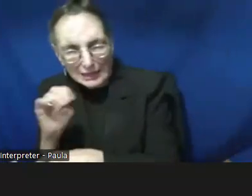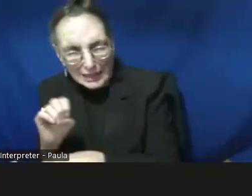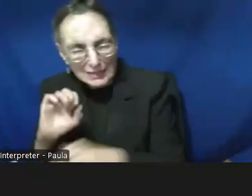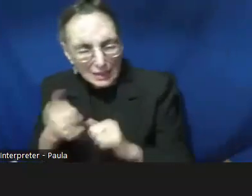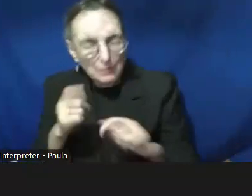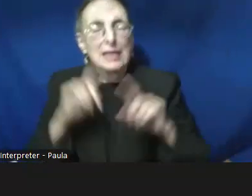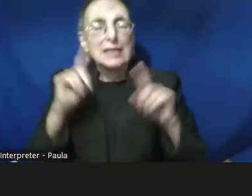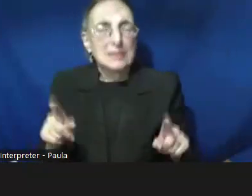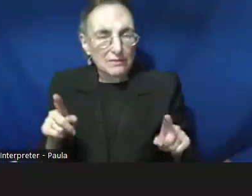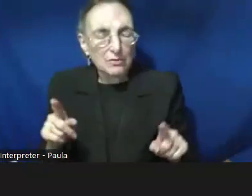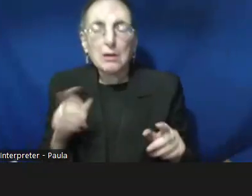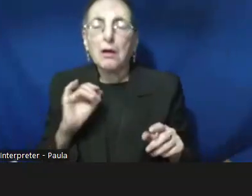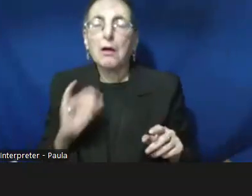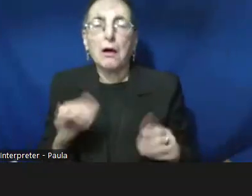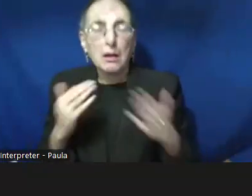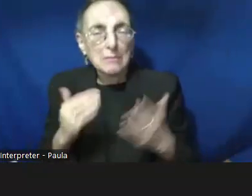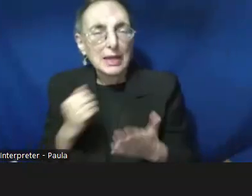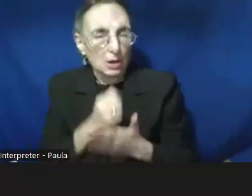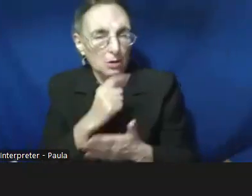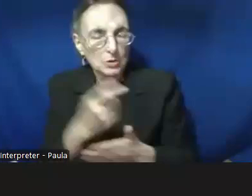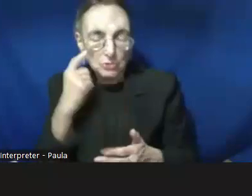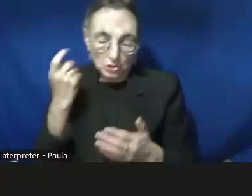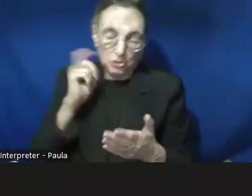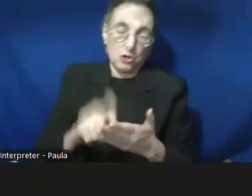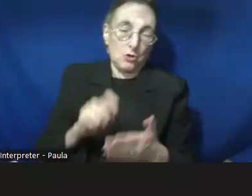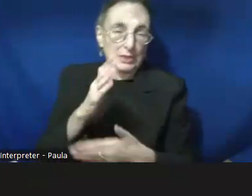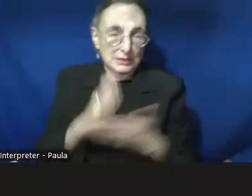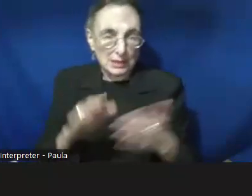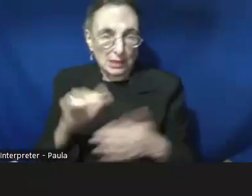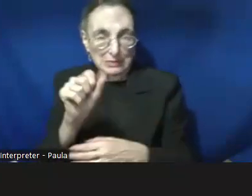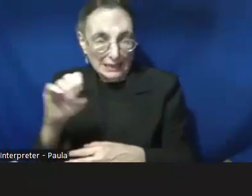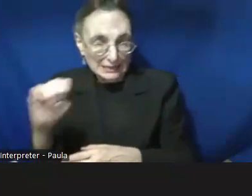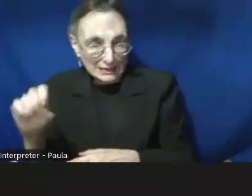some facts that make certain cases,